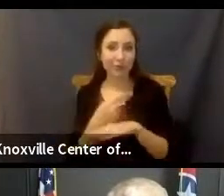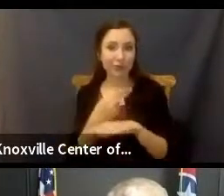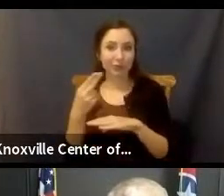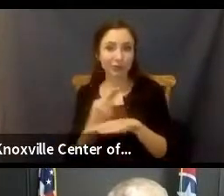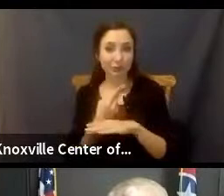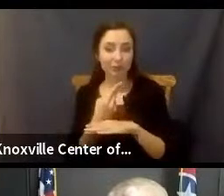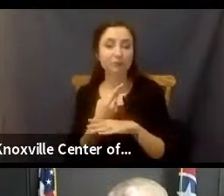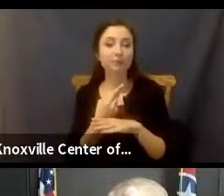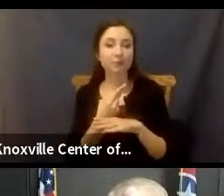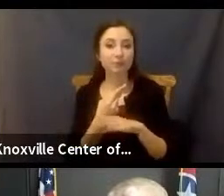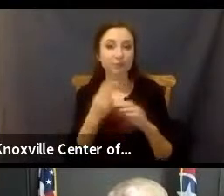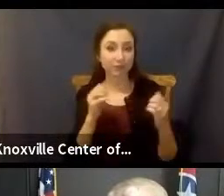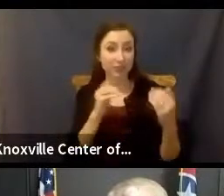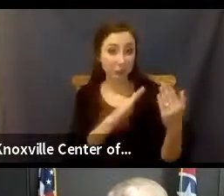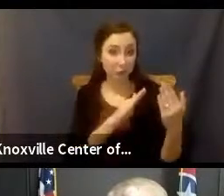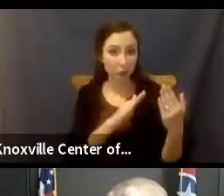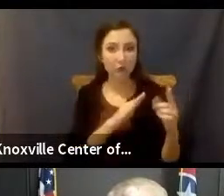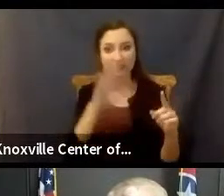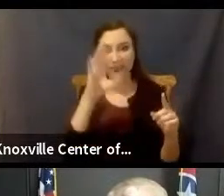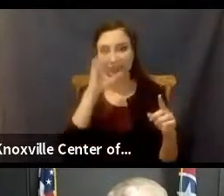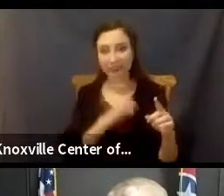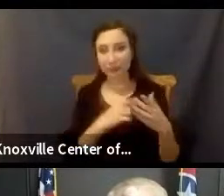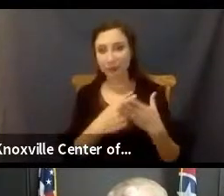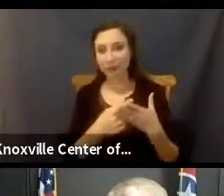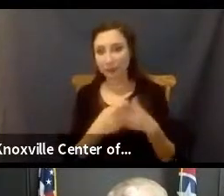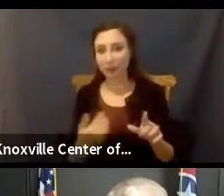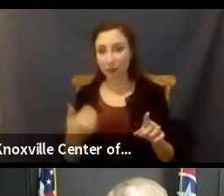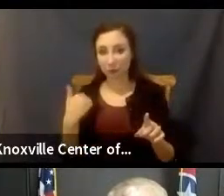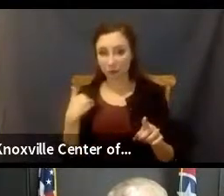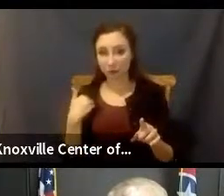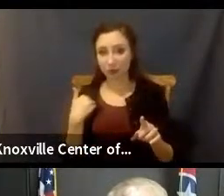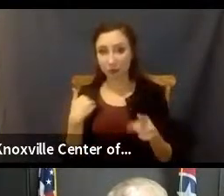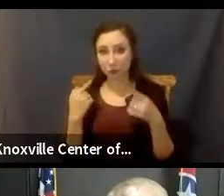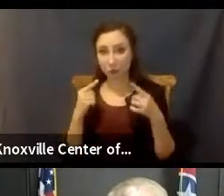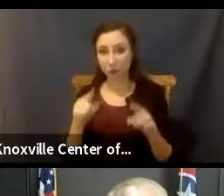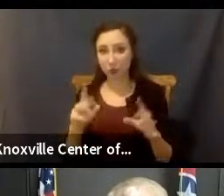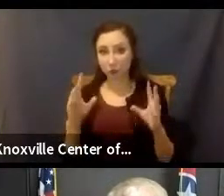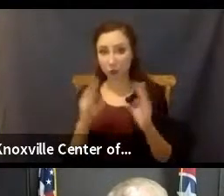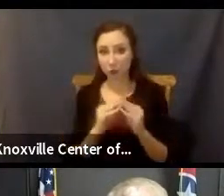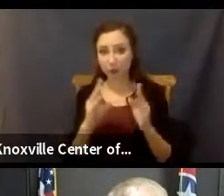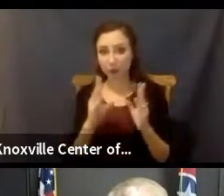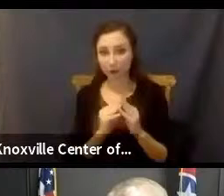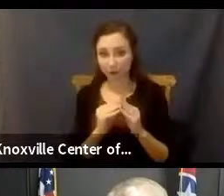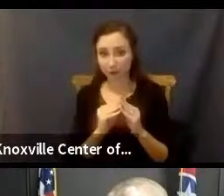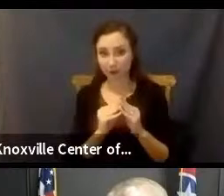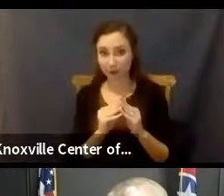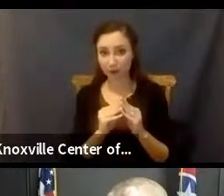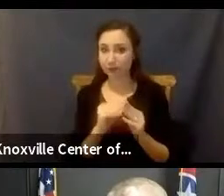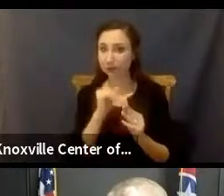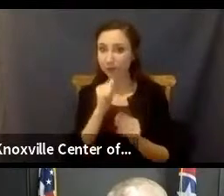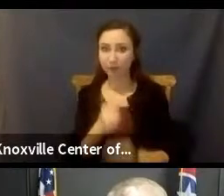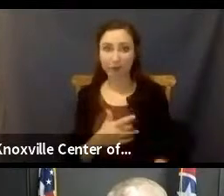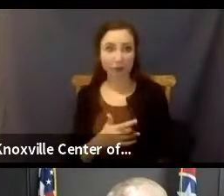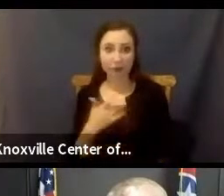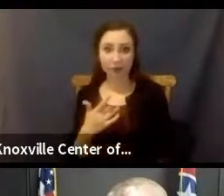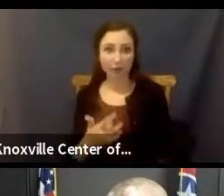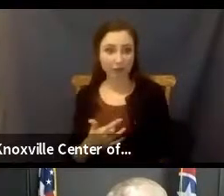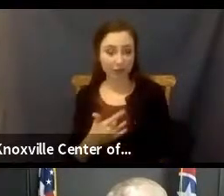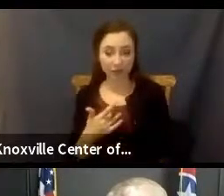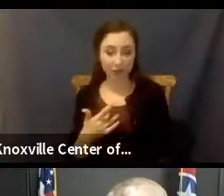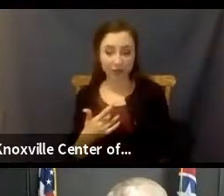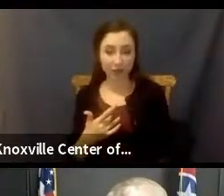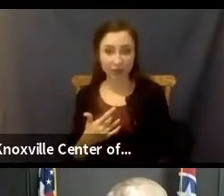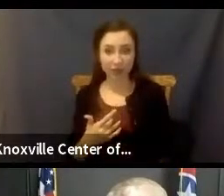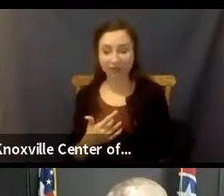the approach that we've discussed earlier in this meeting. I'm not sensing, unless, I mean, obviously this